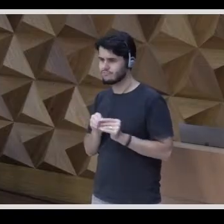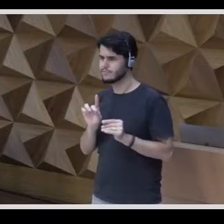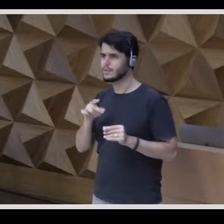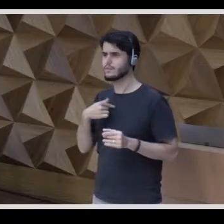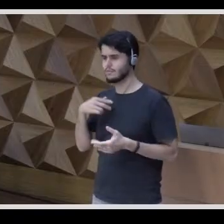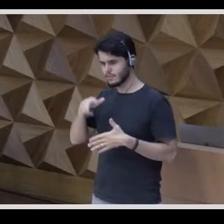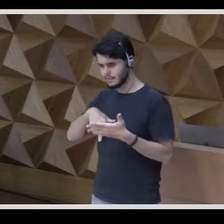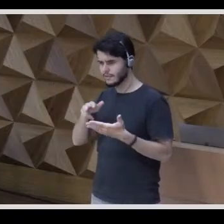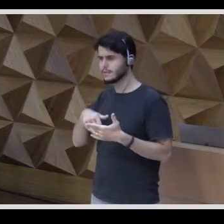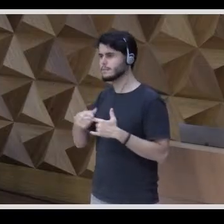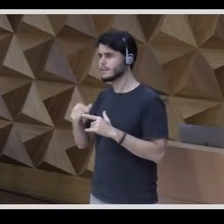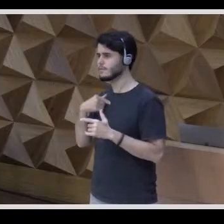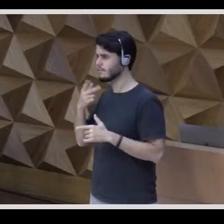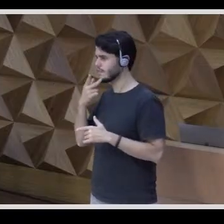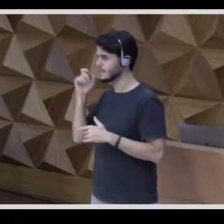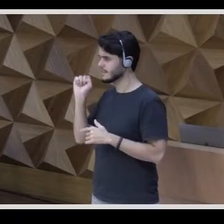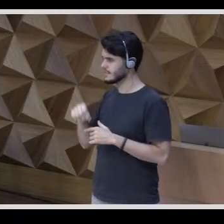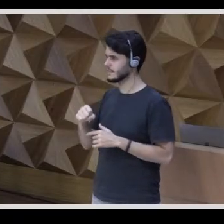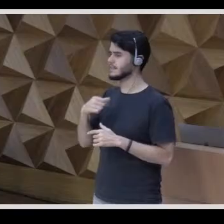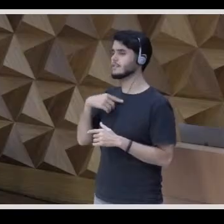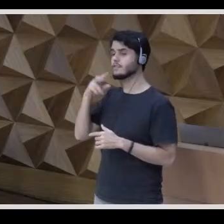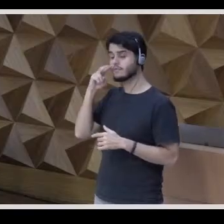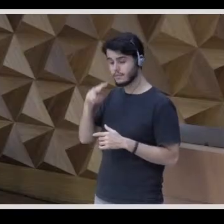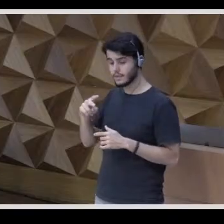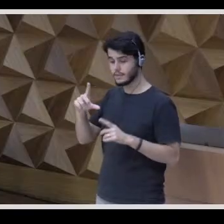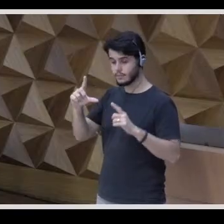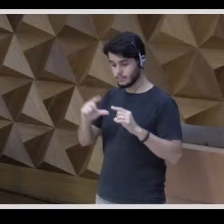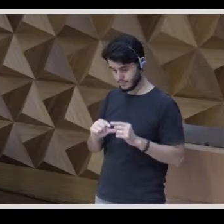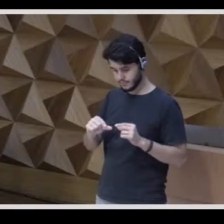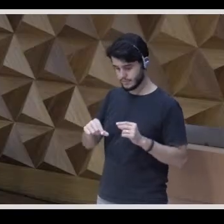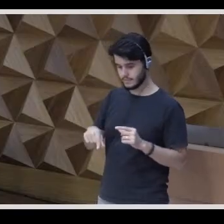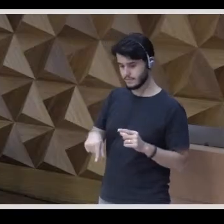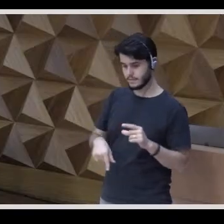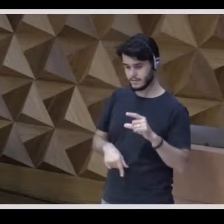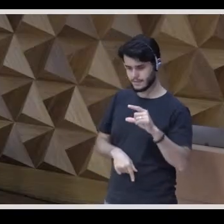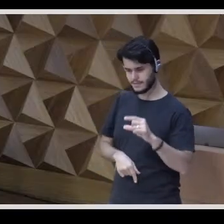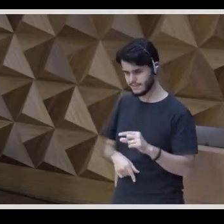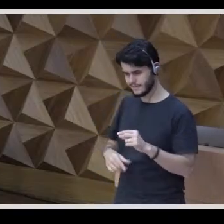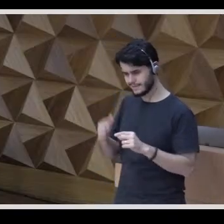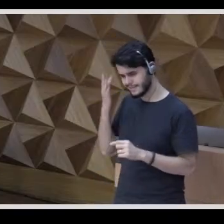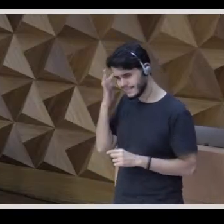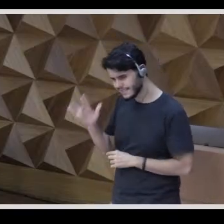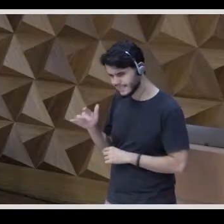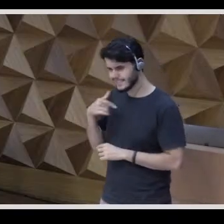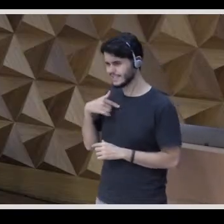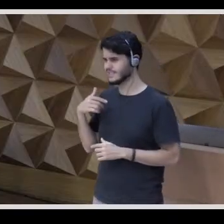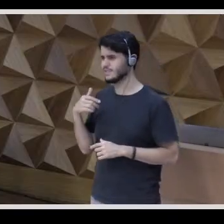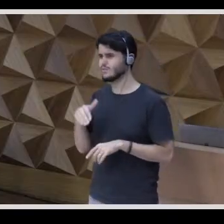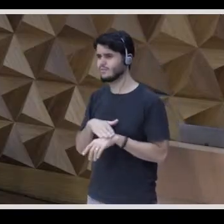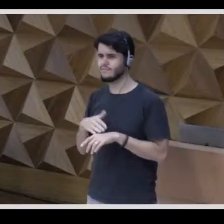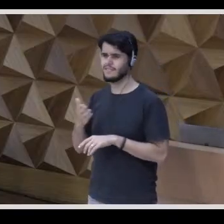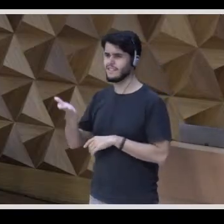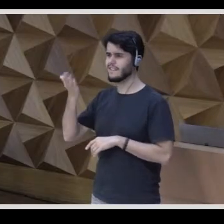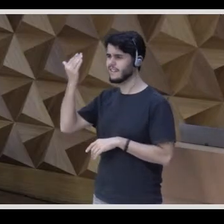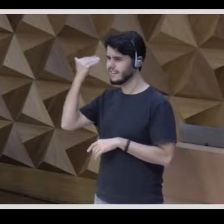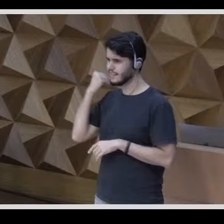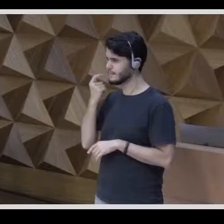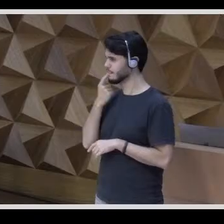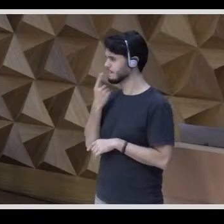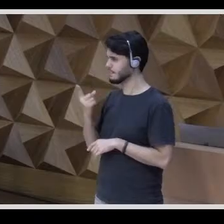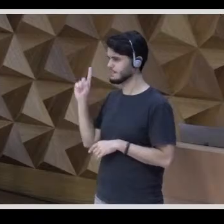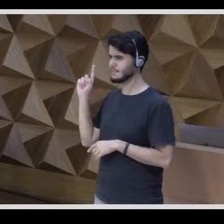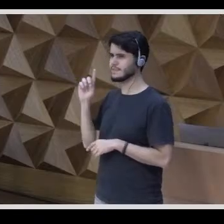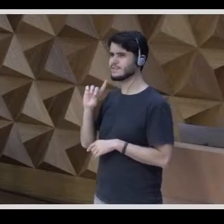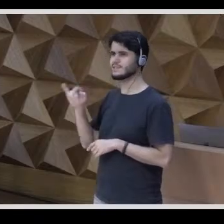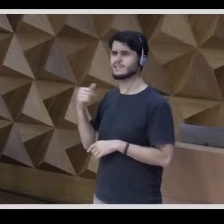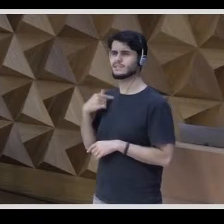yes, and it gave me this really strange summary of this conversation I'd been having for the last few days. And I was like, I don't remember